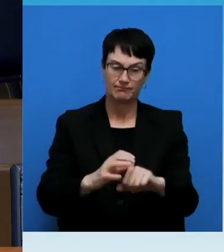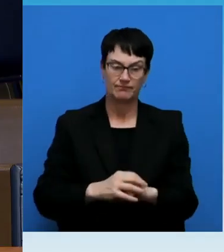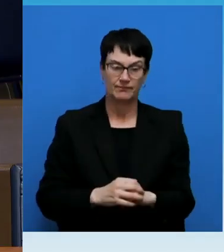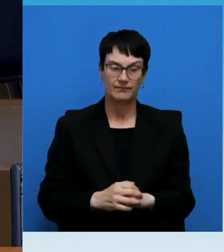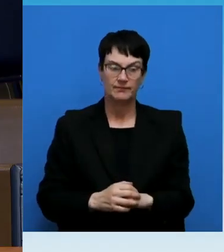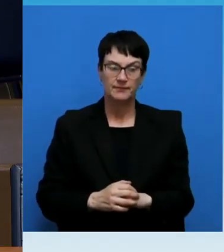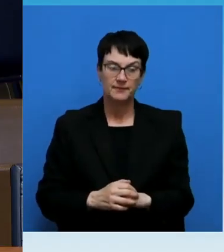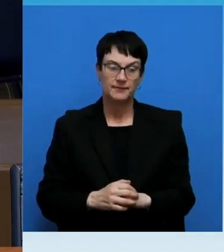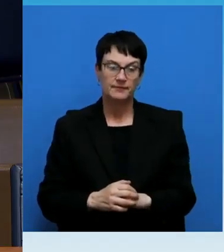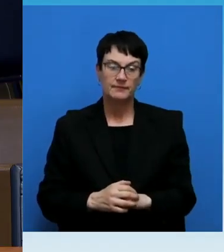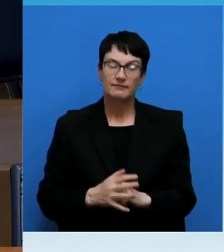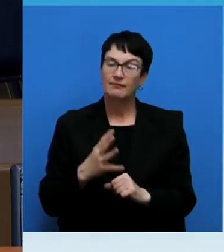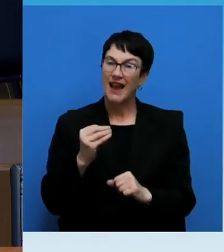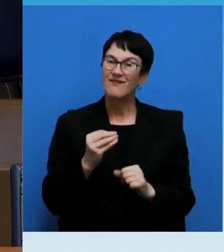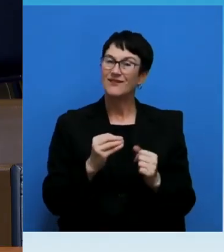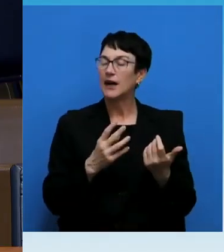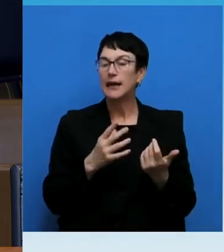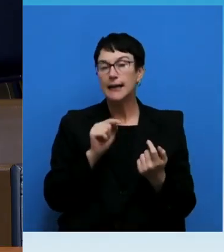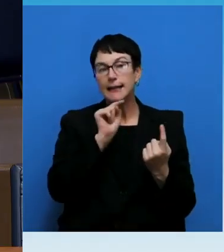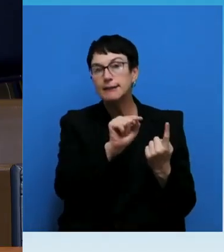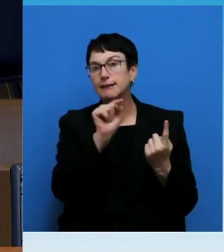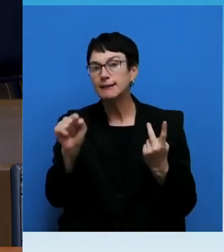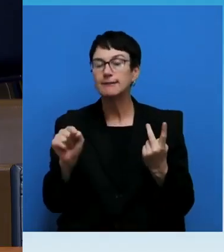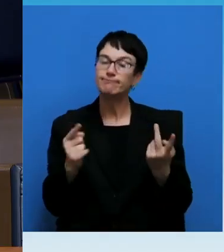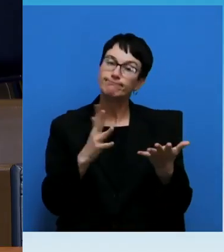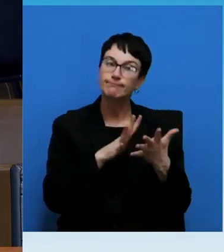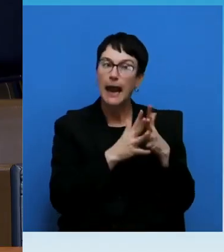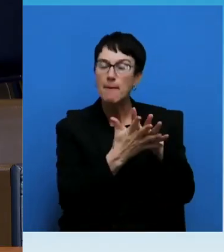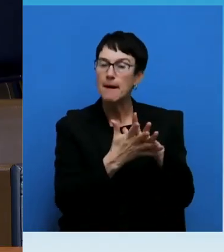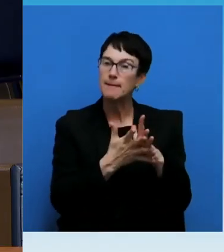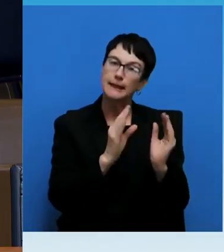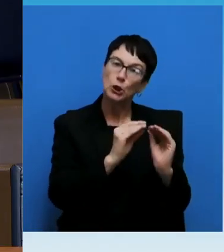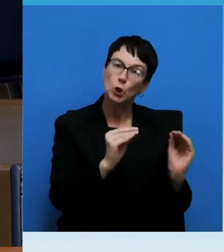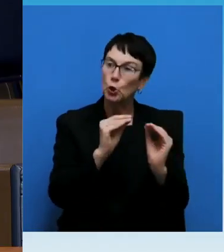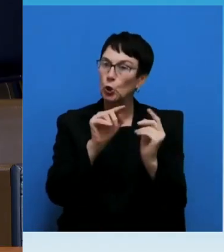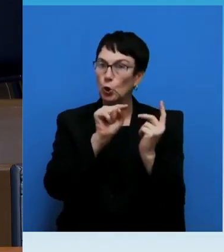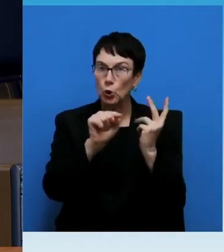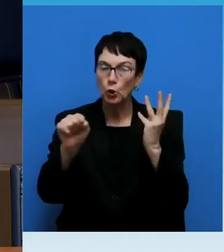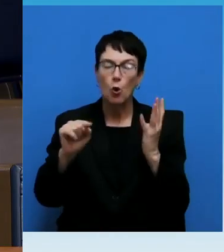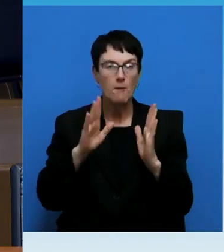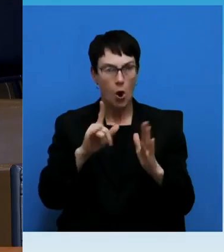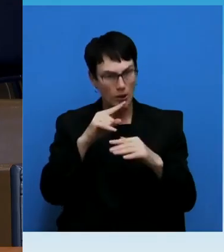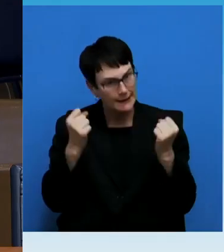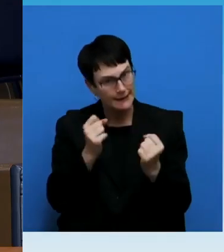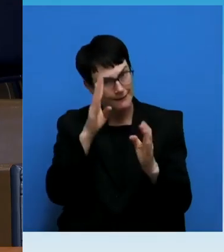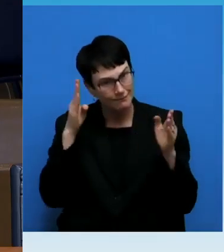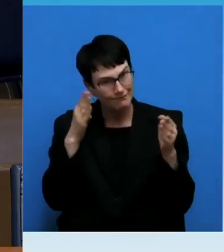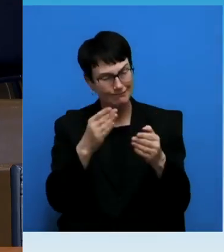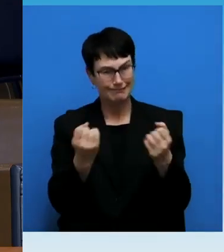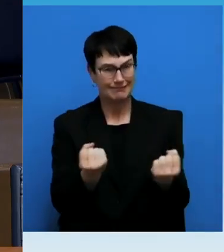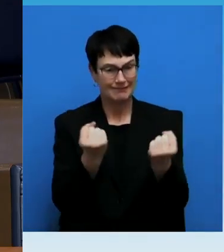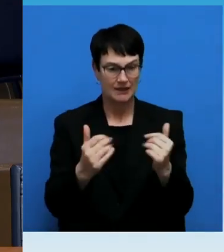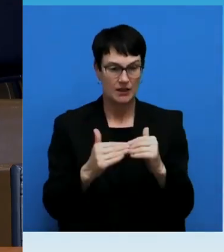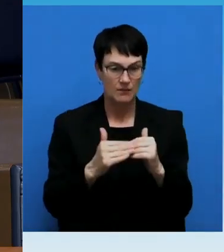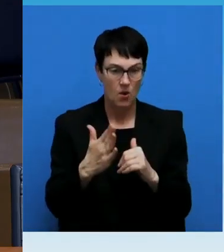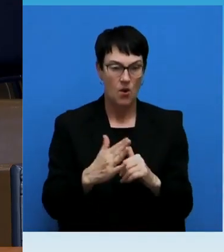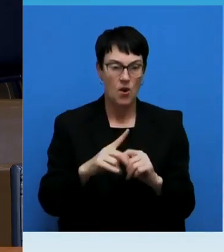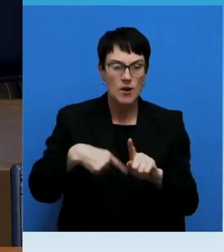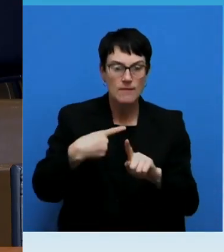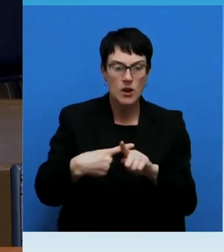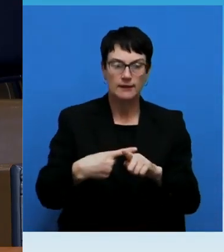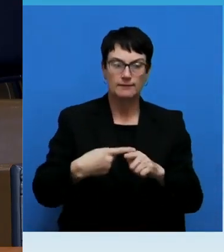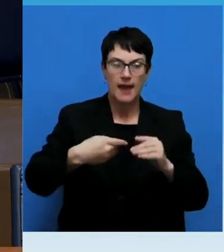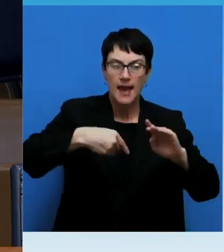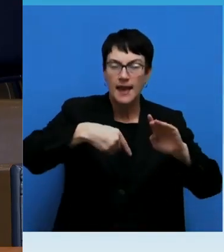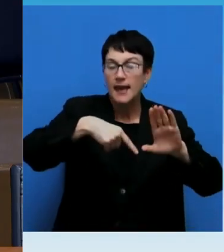It is precisely for this reason that UNDIS 2.0 is both timely and necessary. It represents